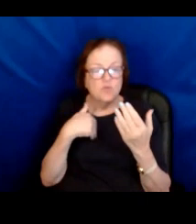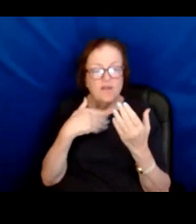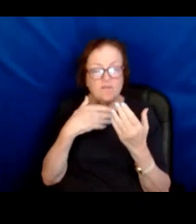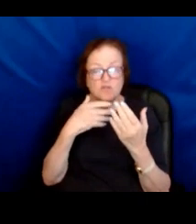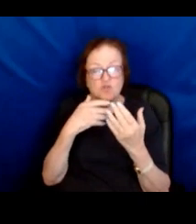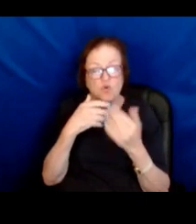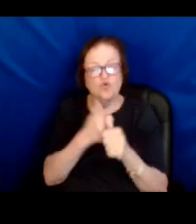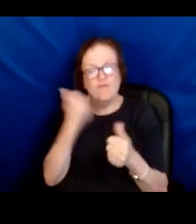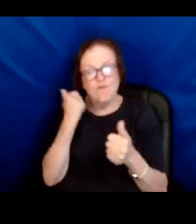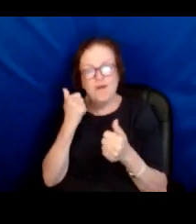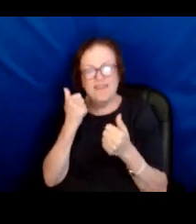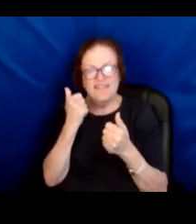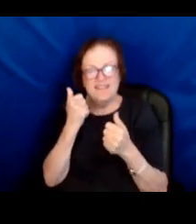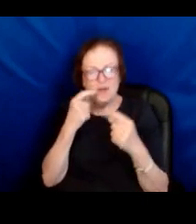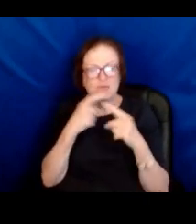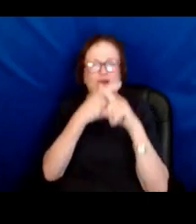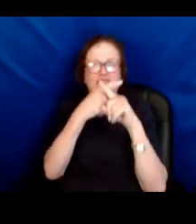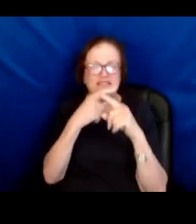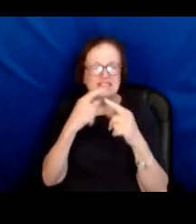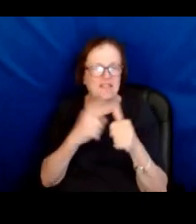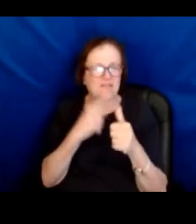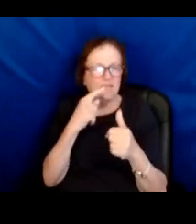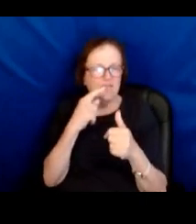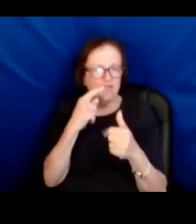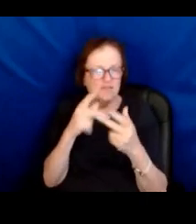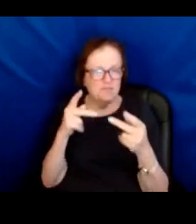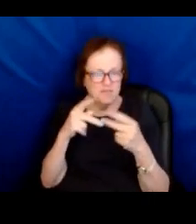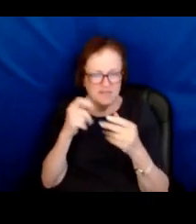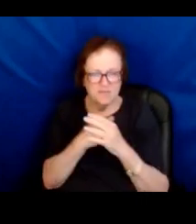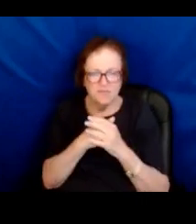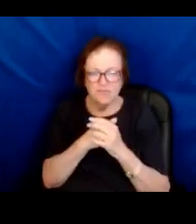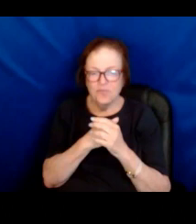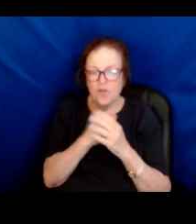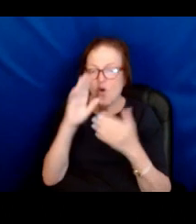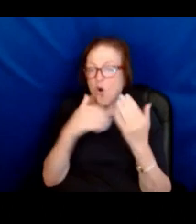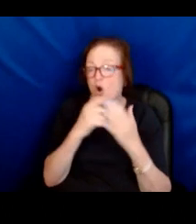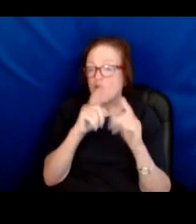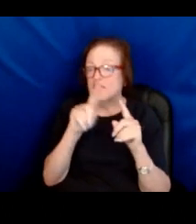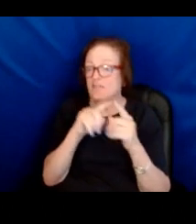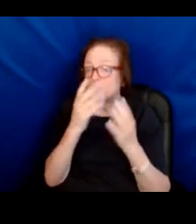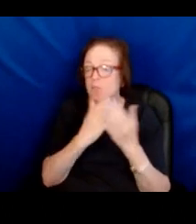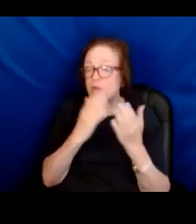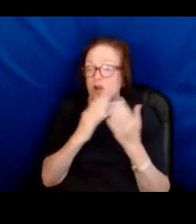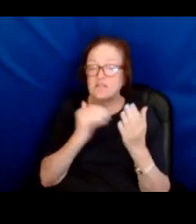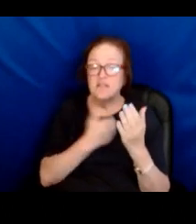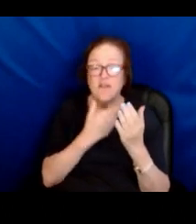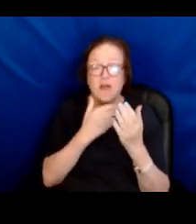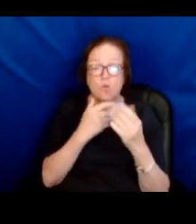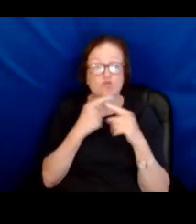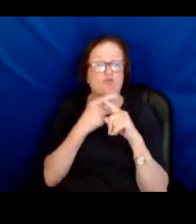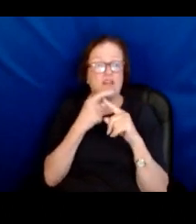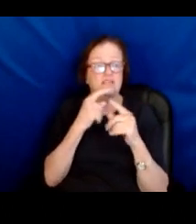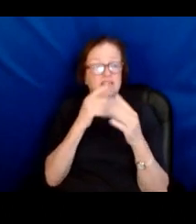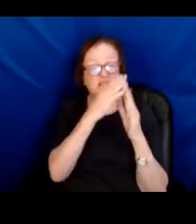in the first place. It's a delicate balance, of all of the different components of our crisis continuum in